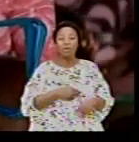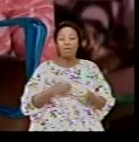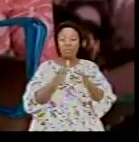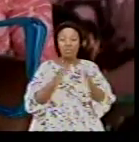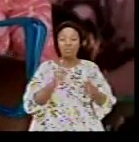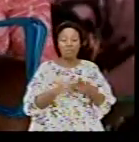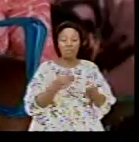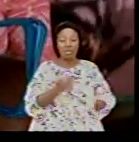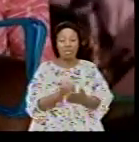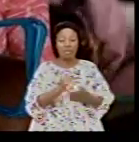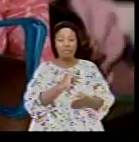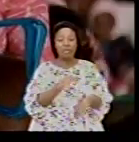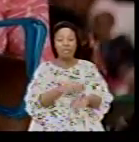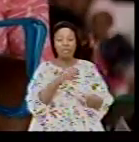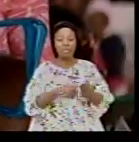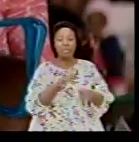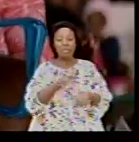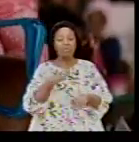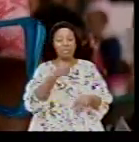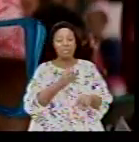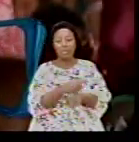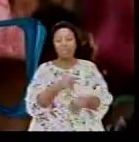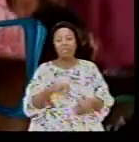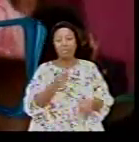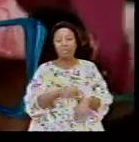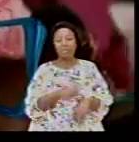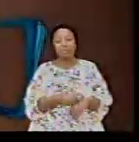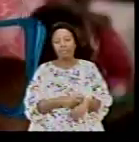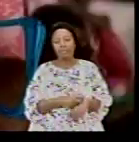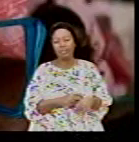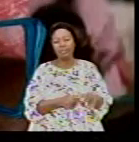this time of the counseling session.